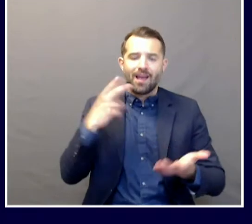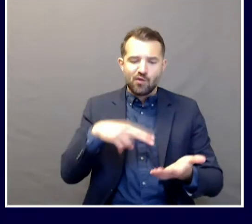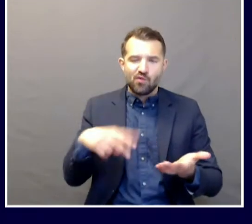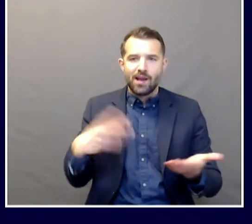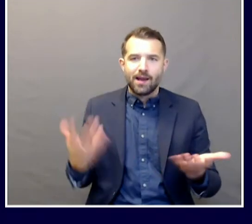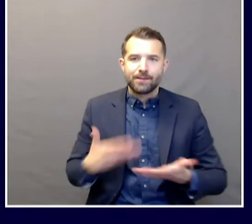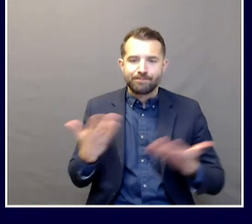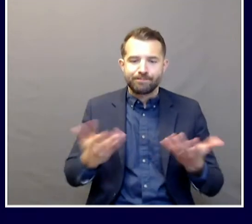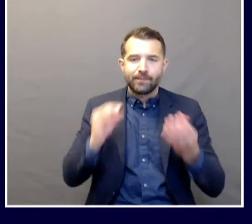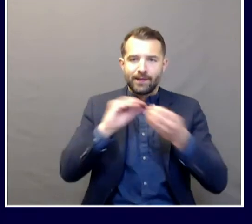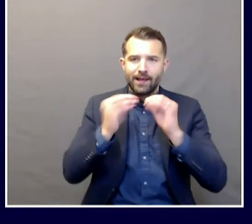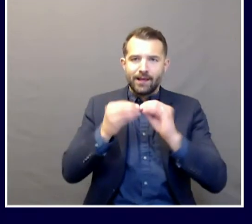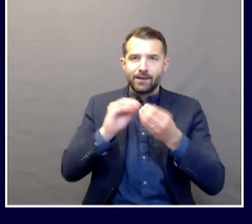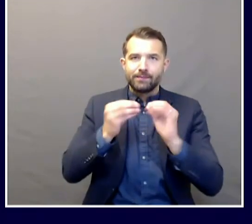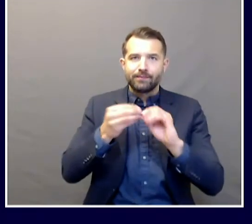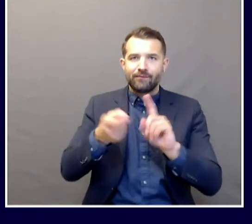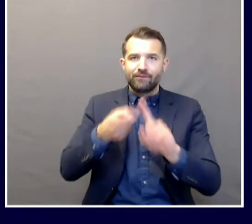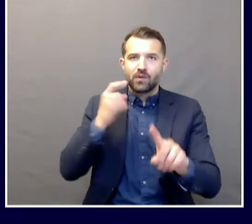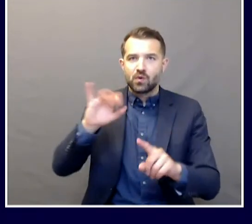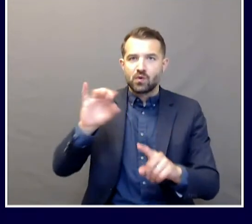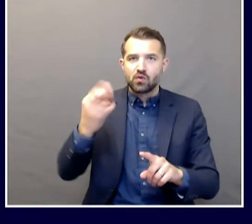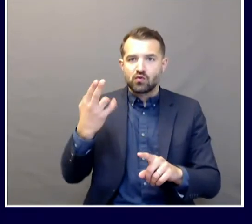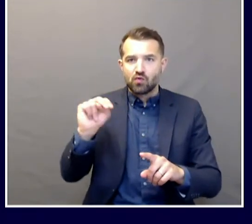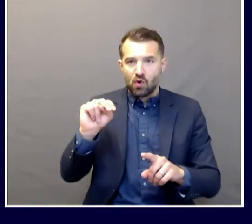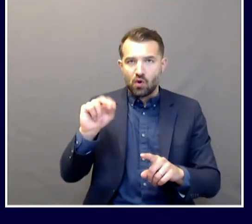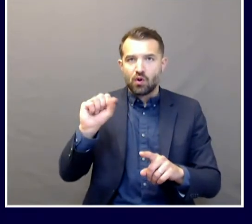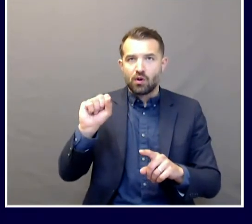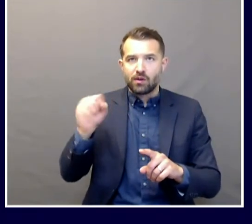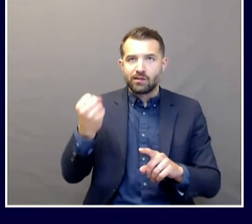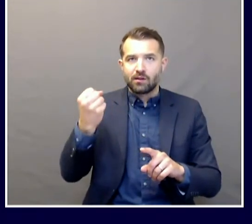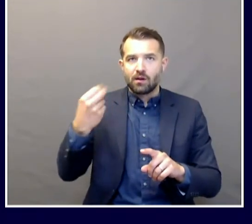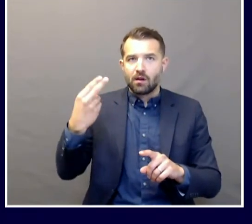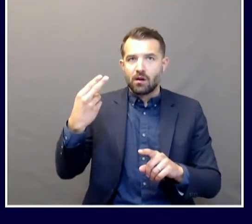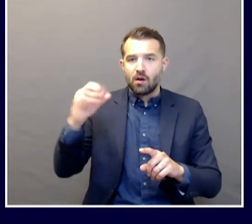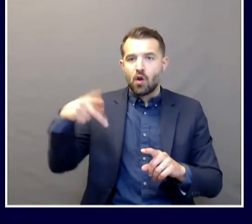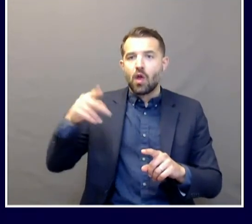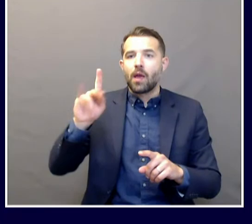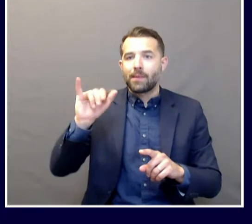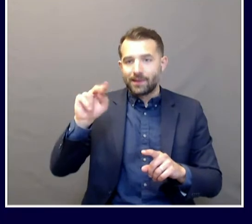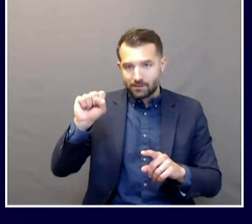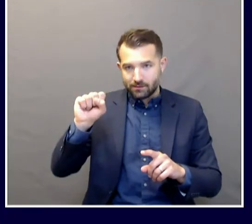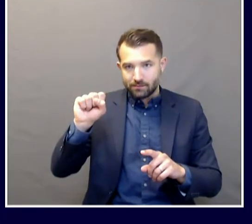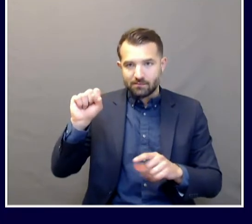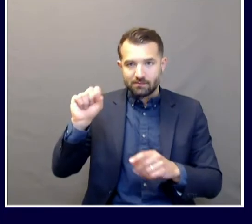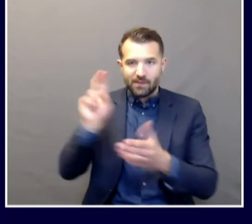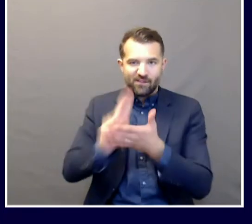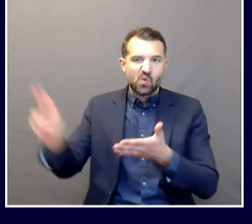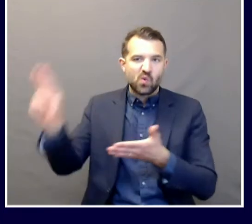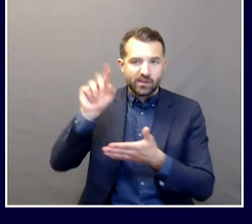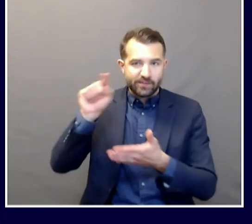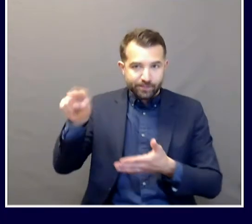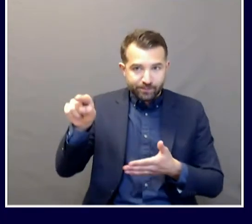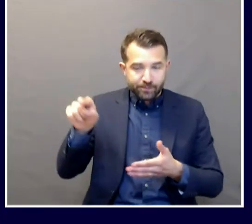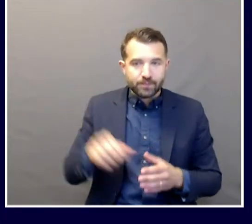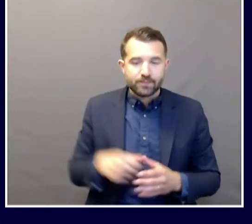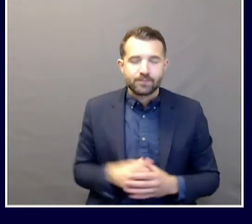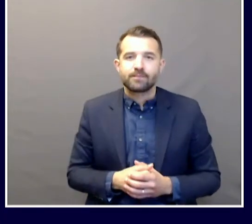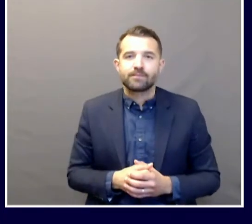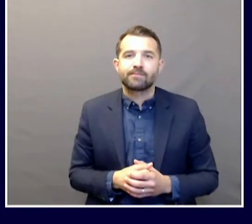that the daily caseload has dipped somewhat over the last couple of weeks after